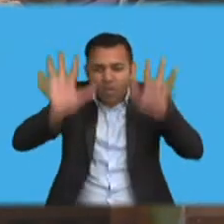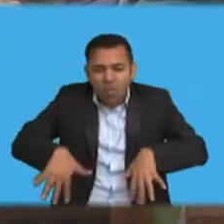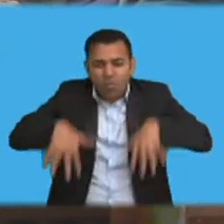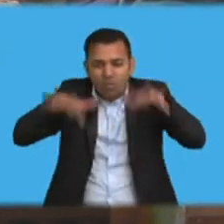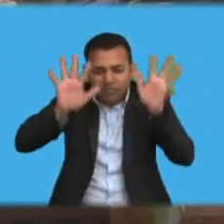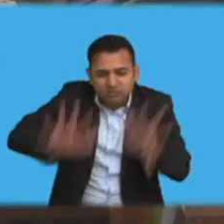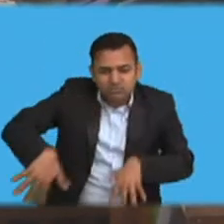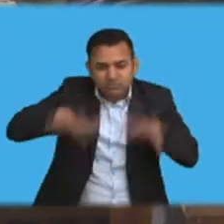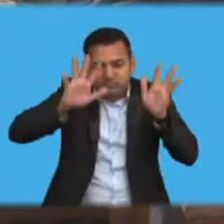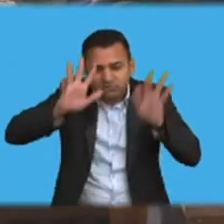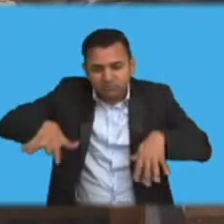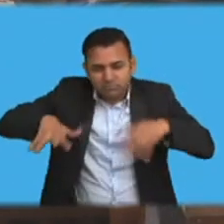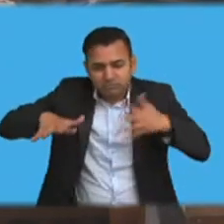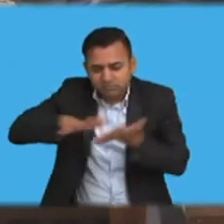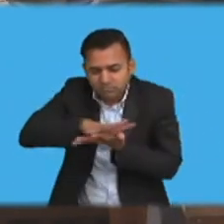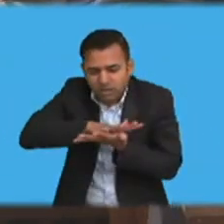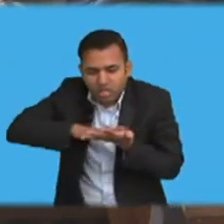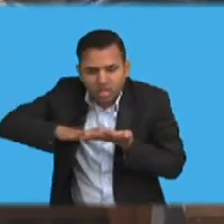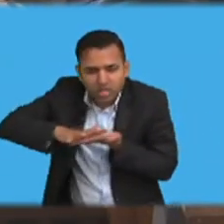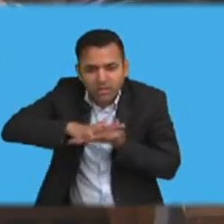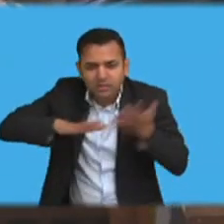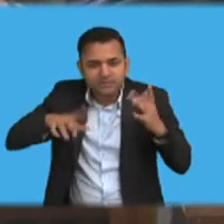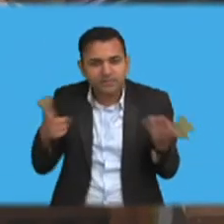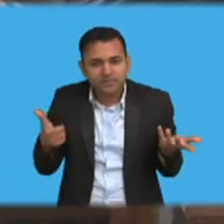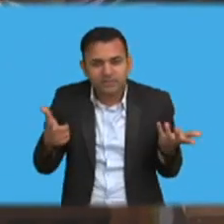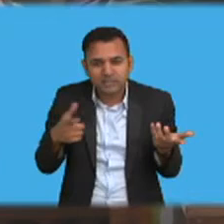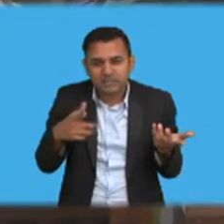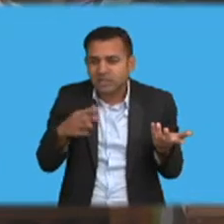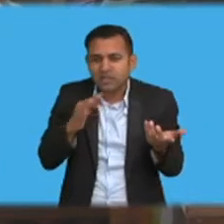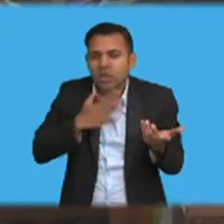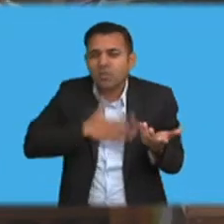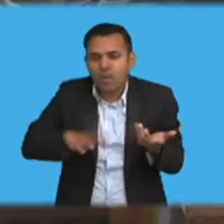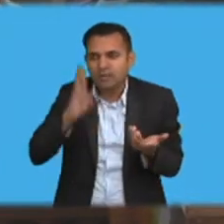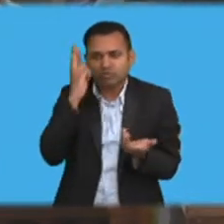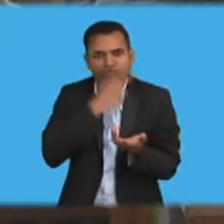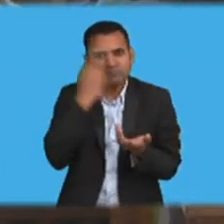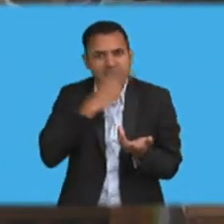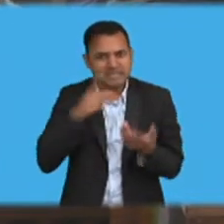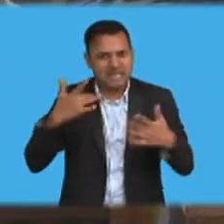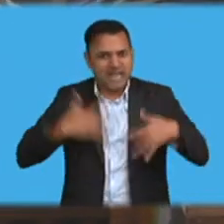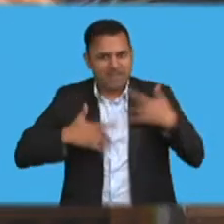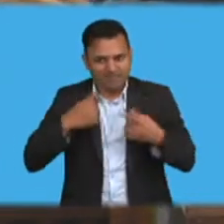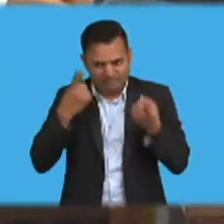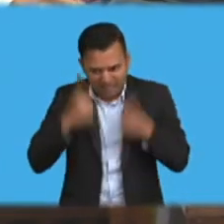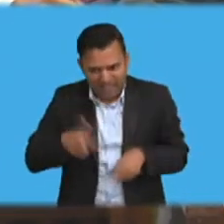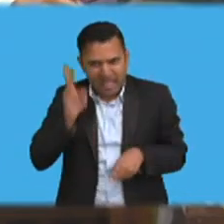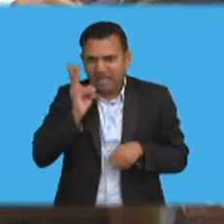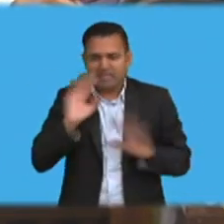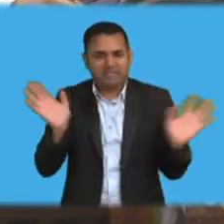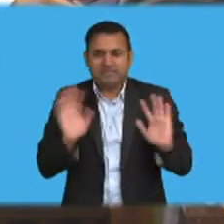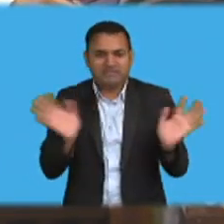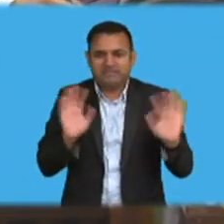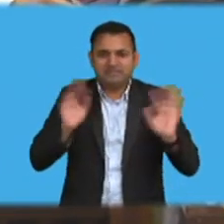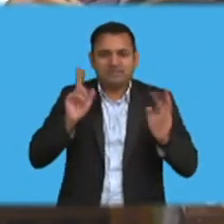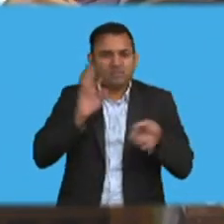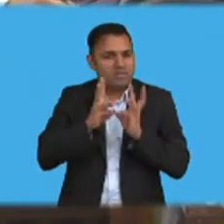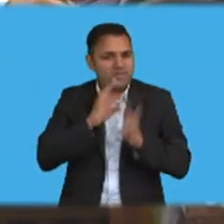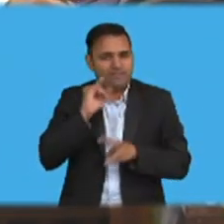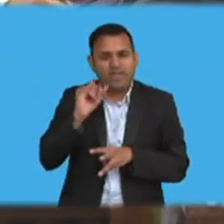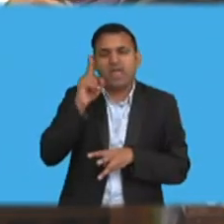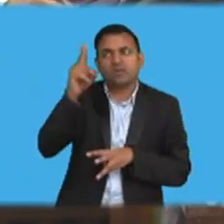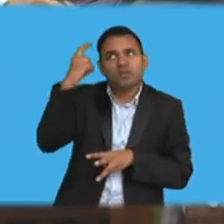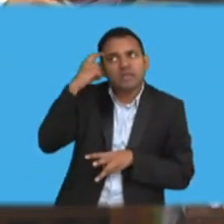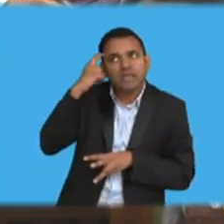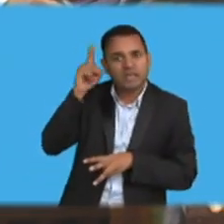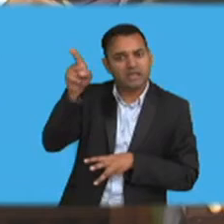risk losing additional lives when common sense dictates that it would be untenable to deploy those